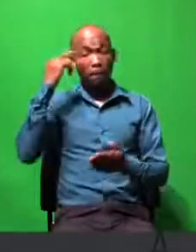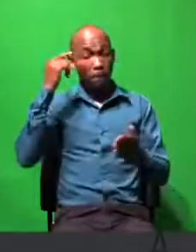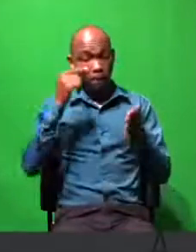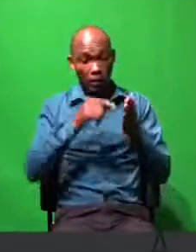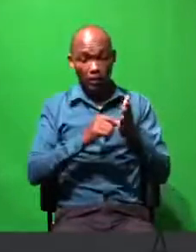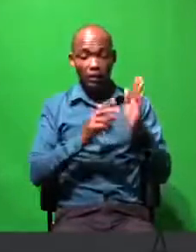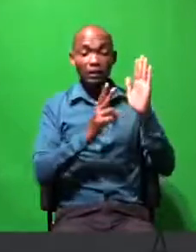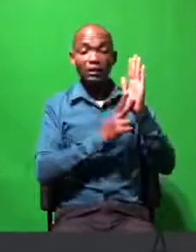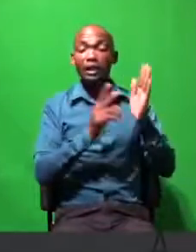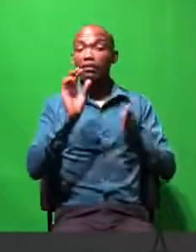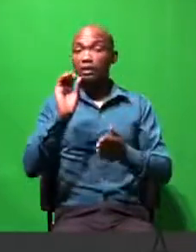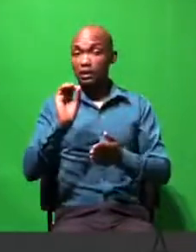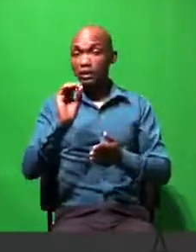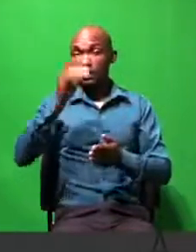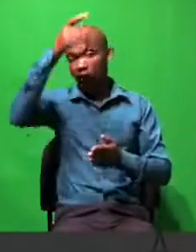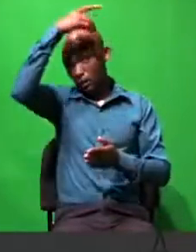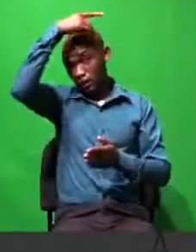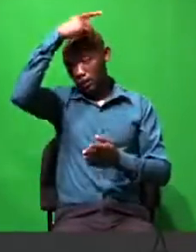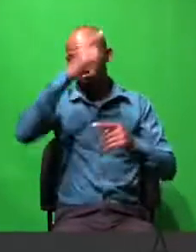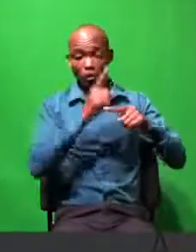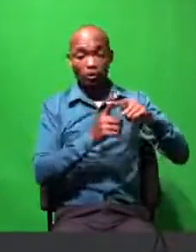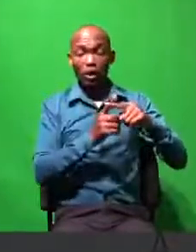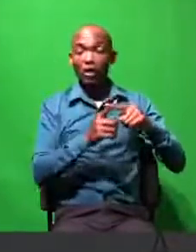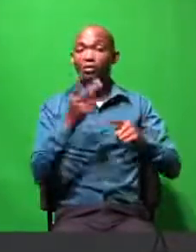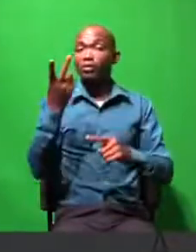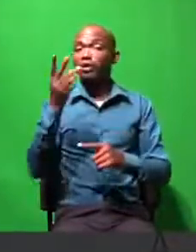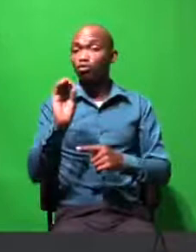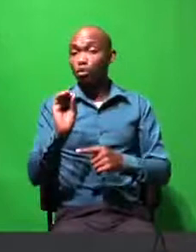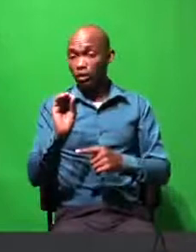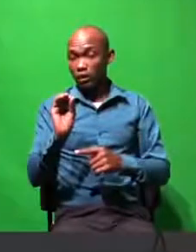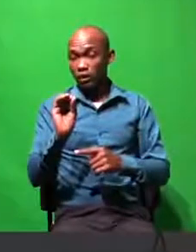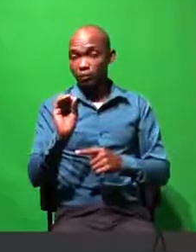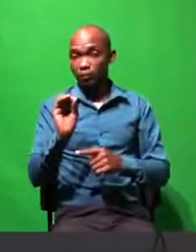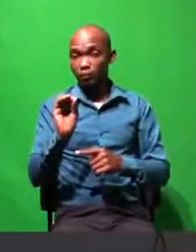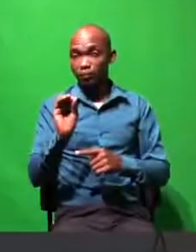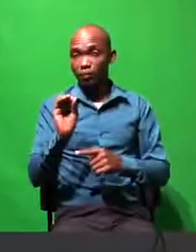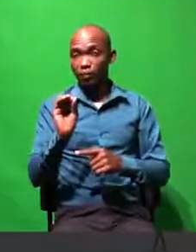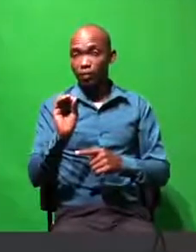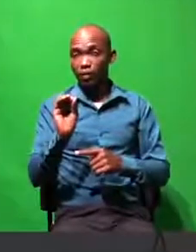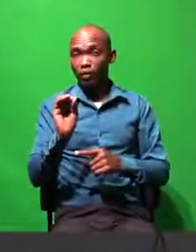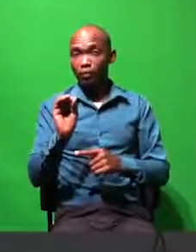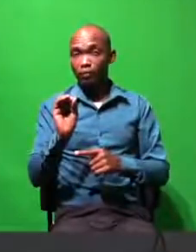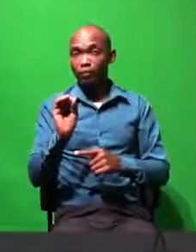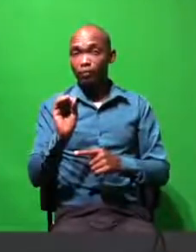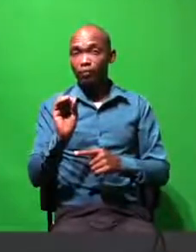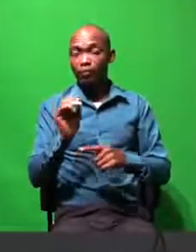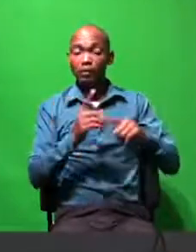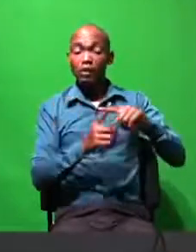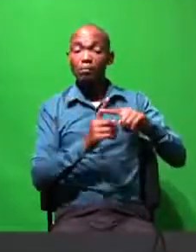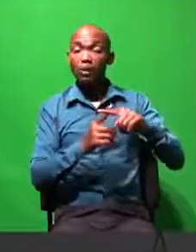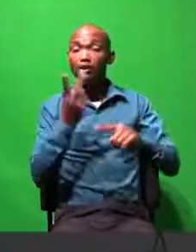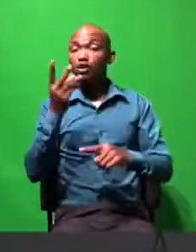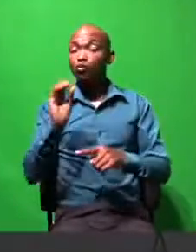means 70 degrees. It means 70 degrees